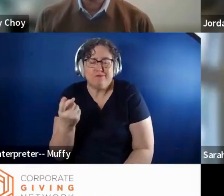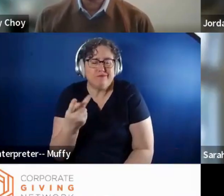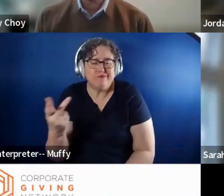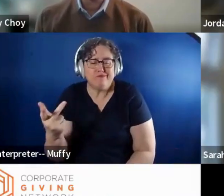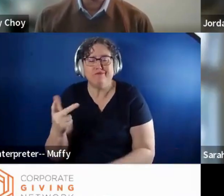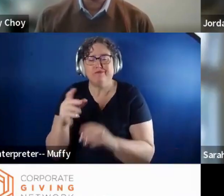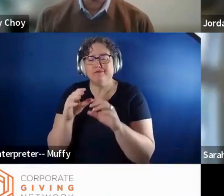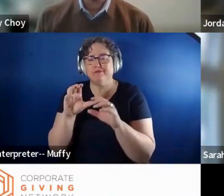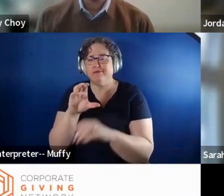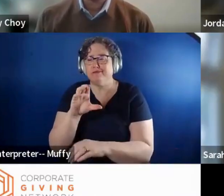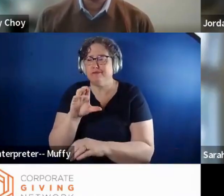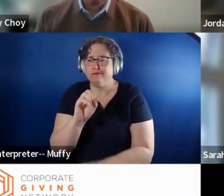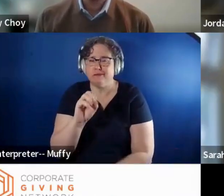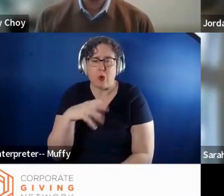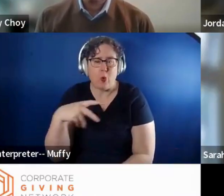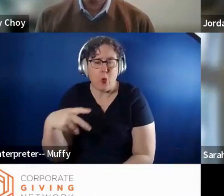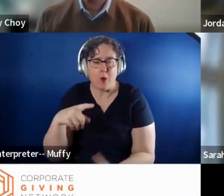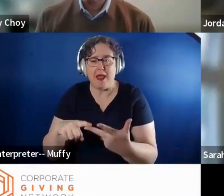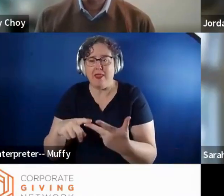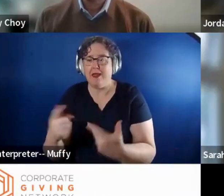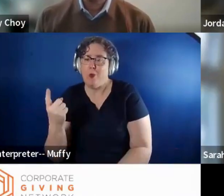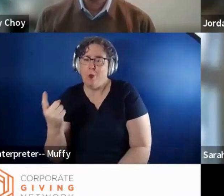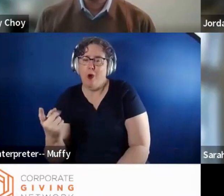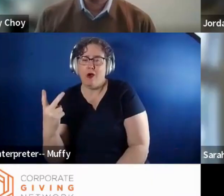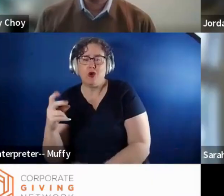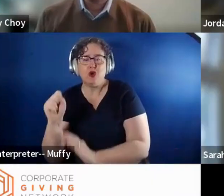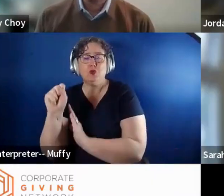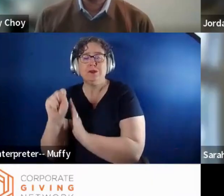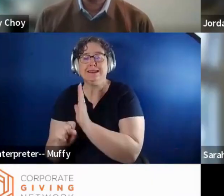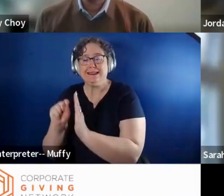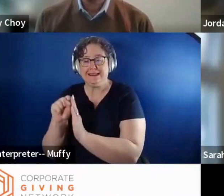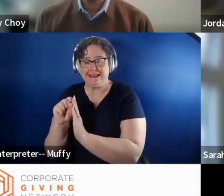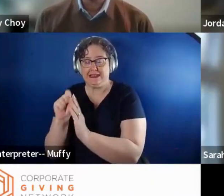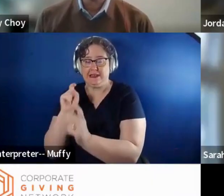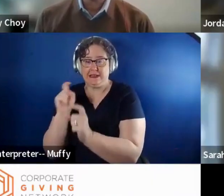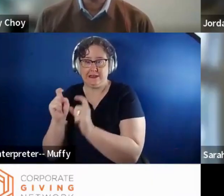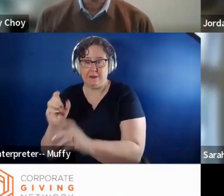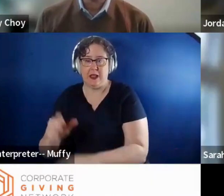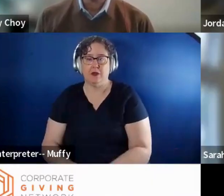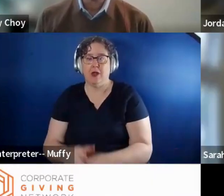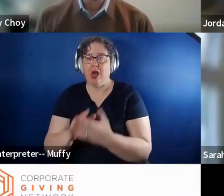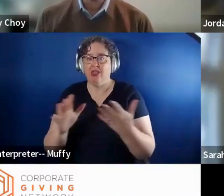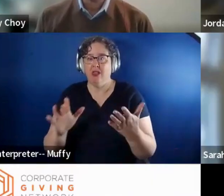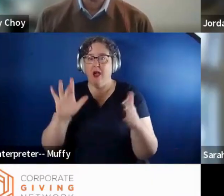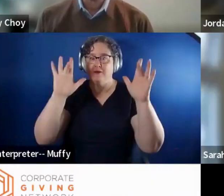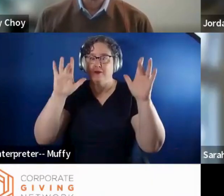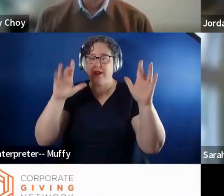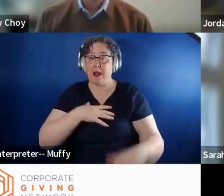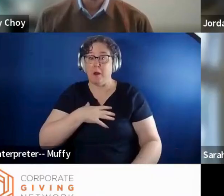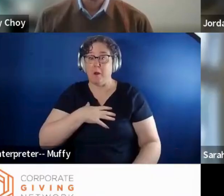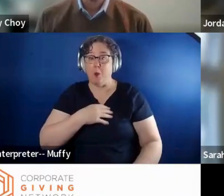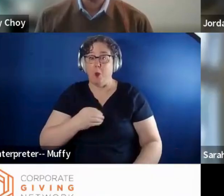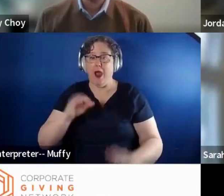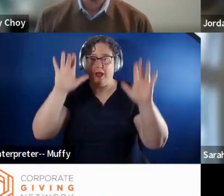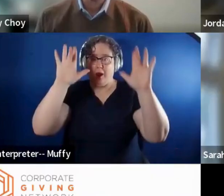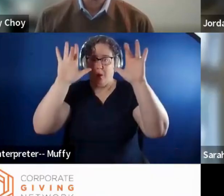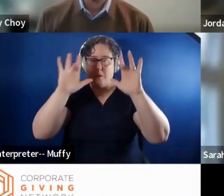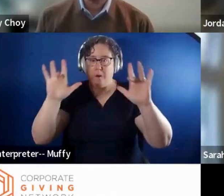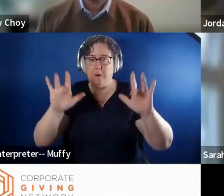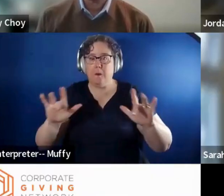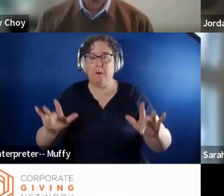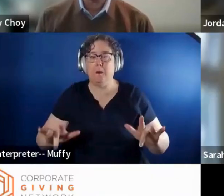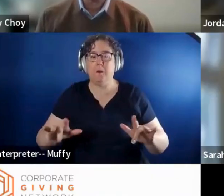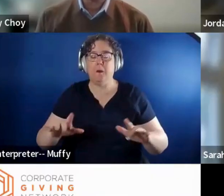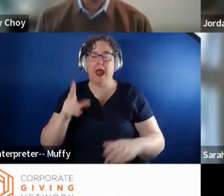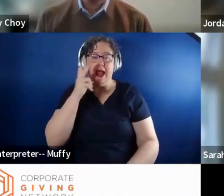and 1 or 2 season sponsors. There's going to be plenty of white space and lots of visibility. If